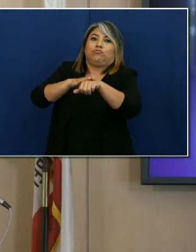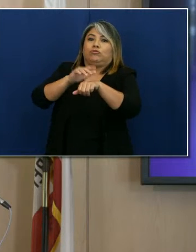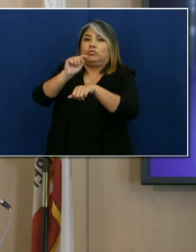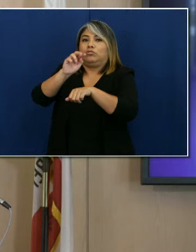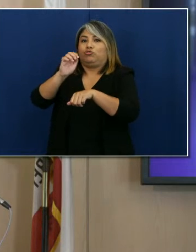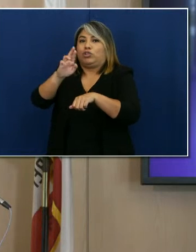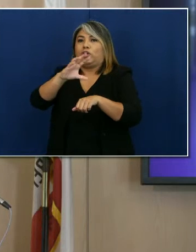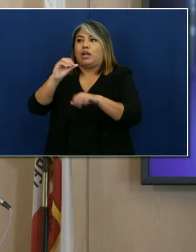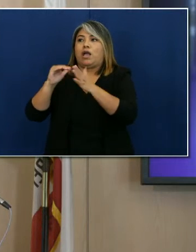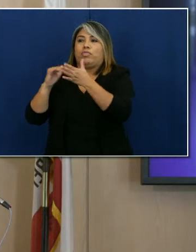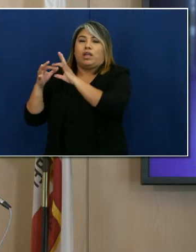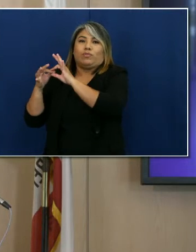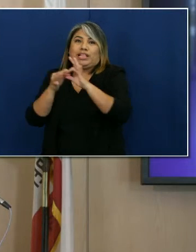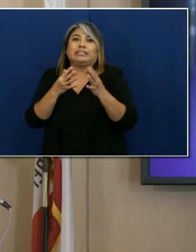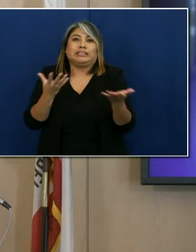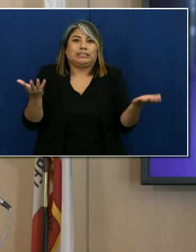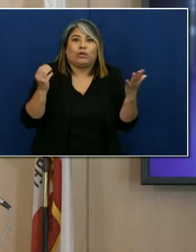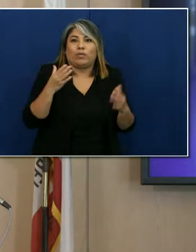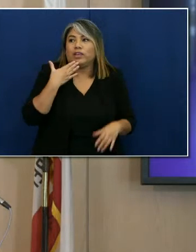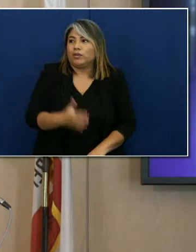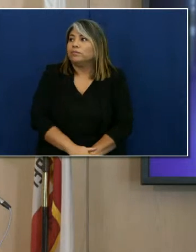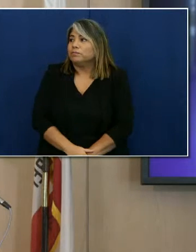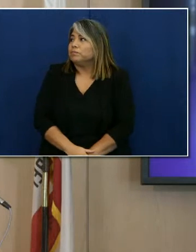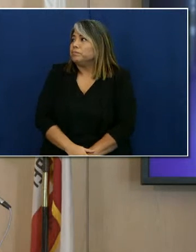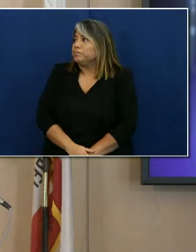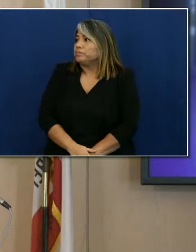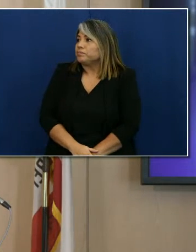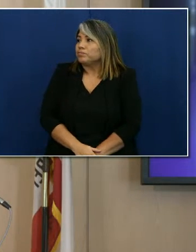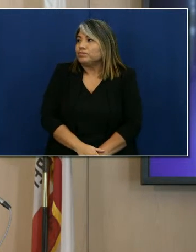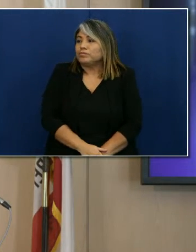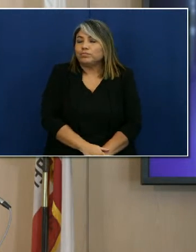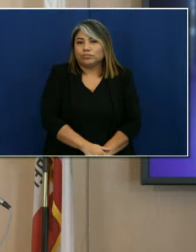and how that relates. So thank you. Thank you.